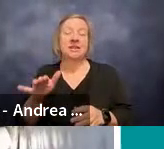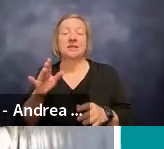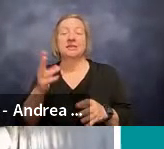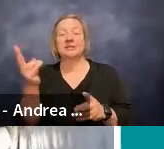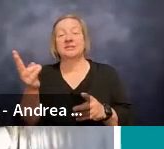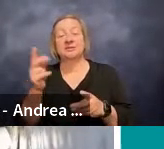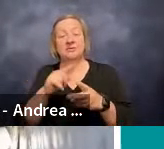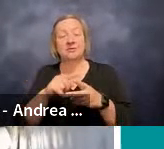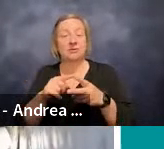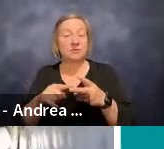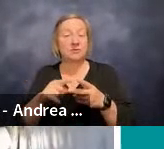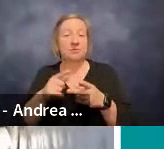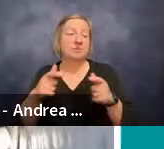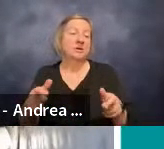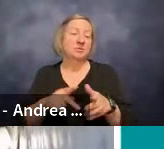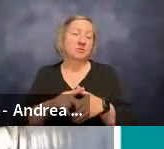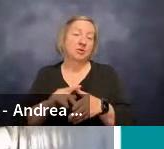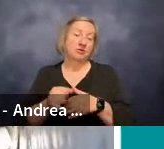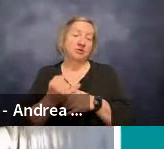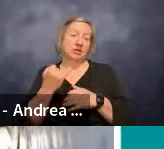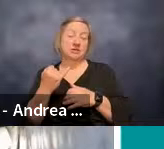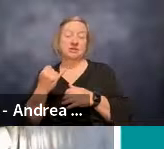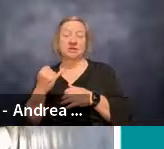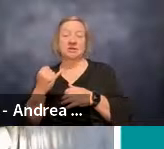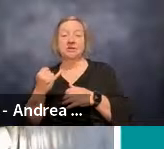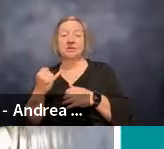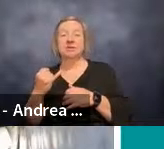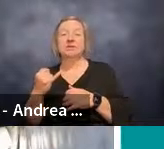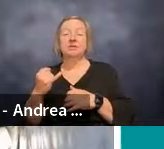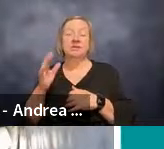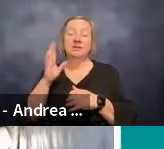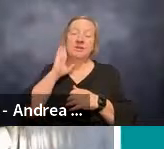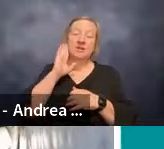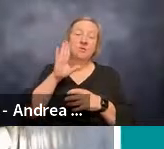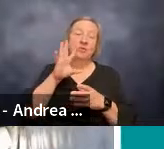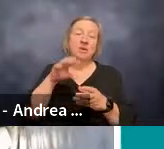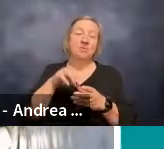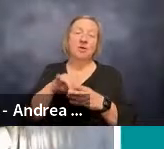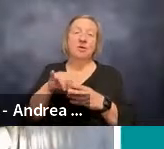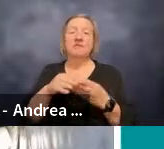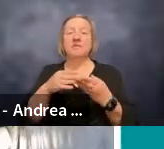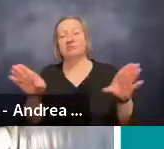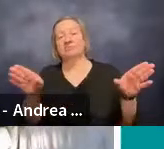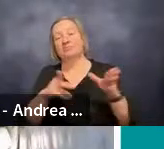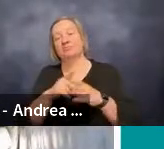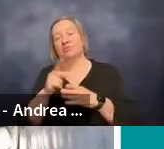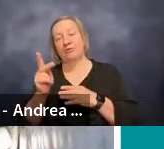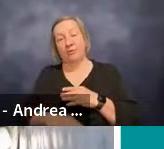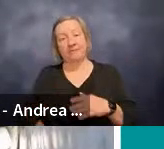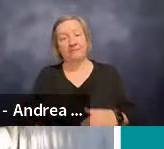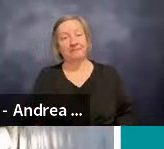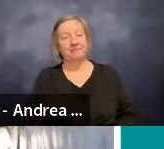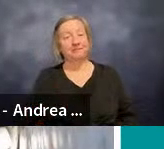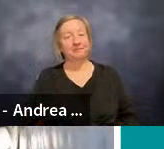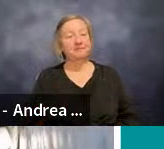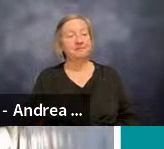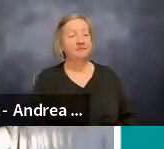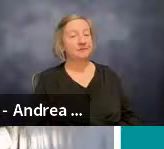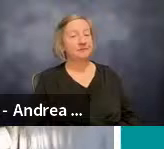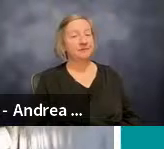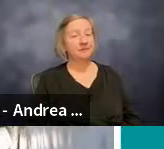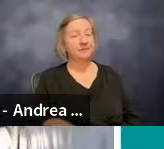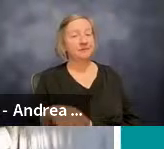major projects that will be a part of this overall program. So this